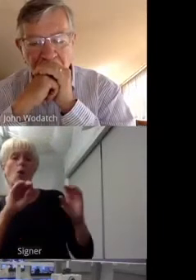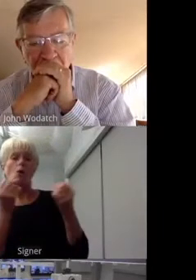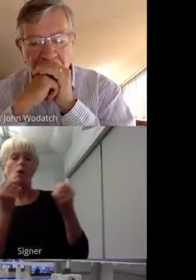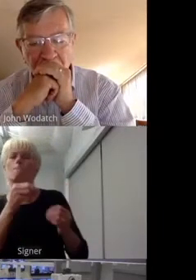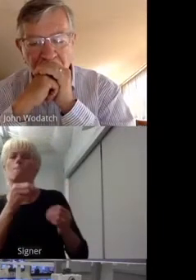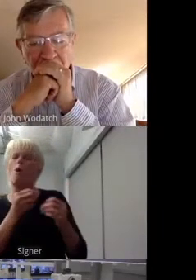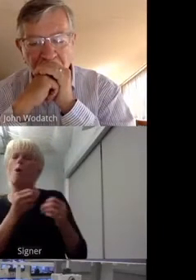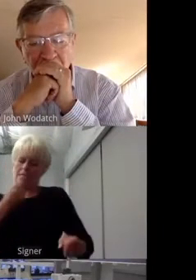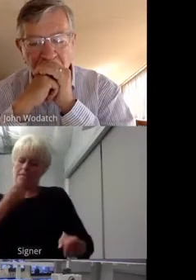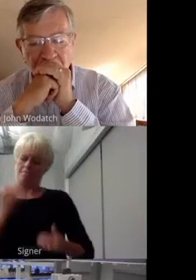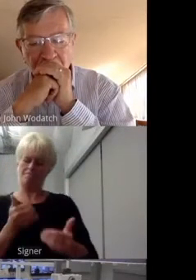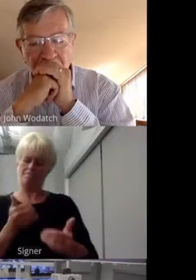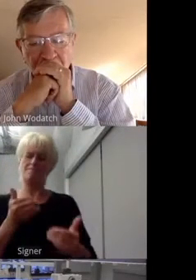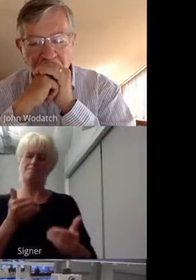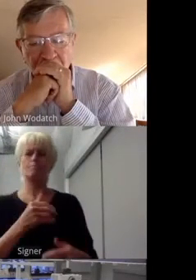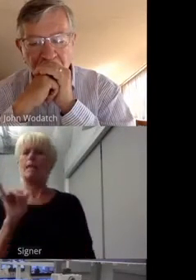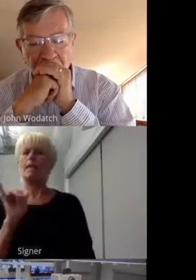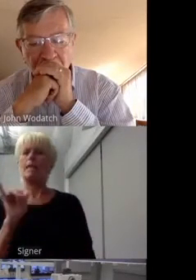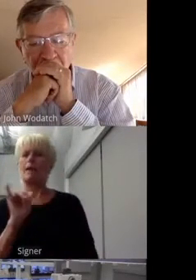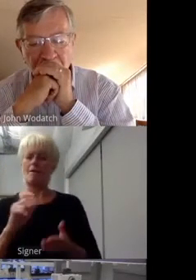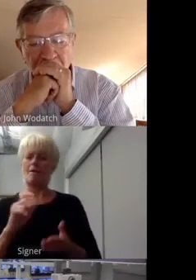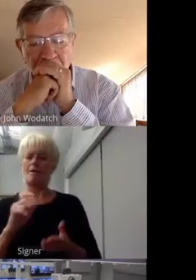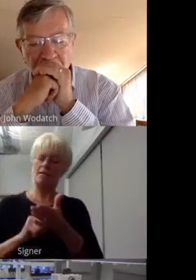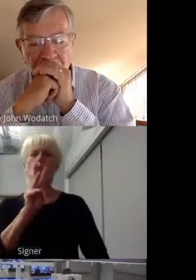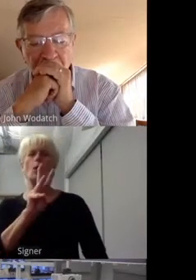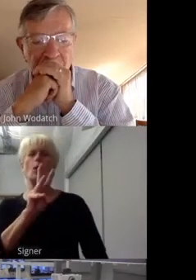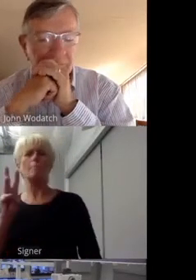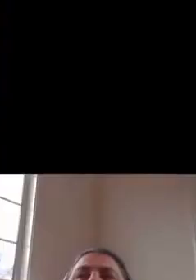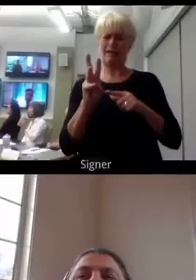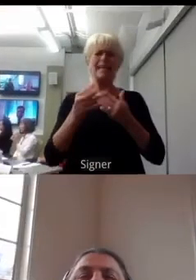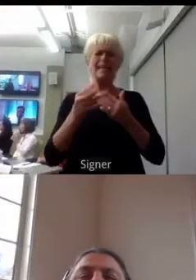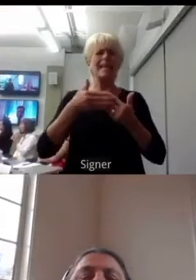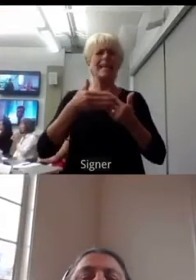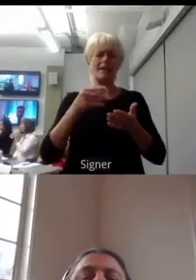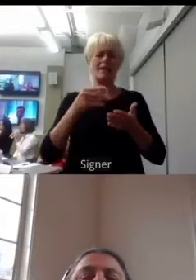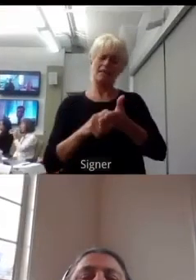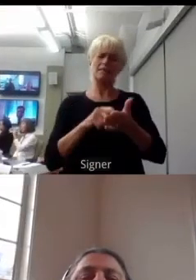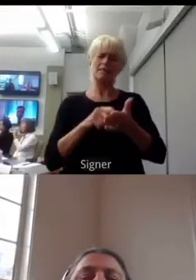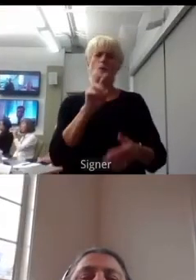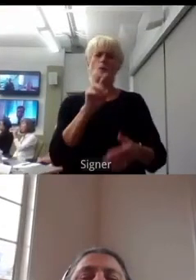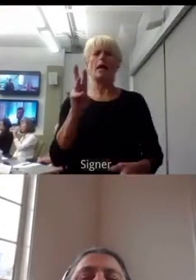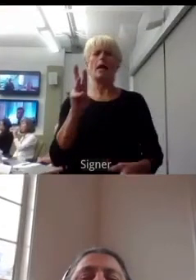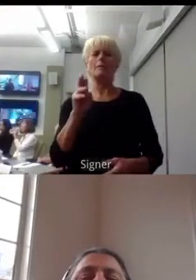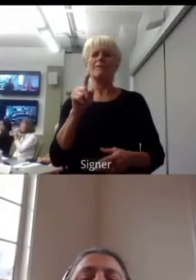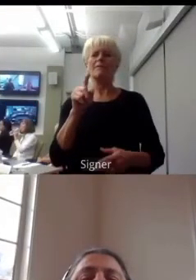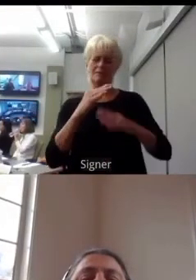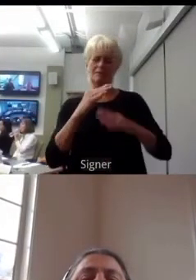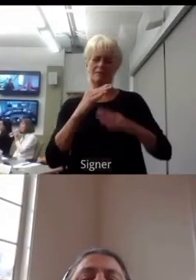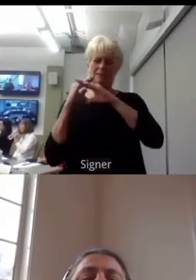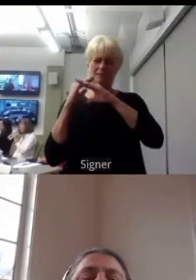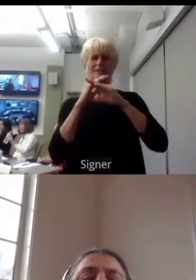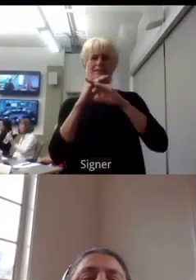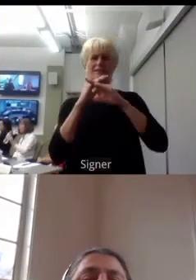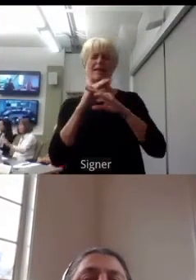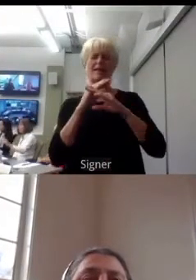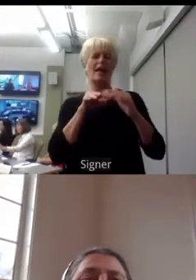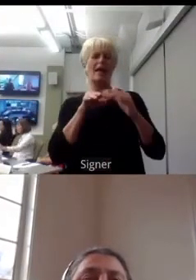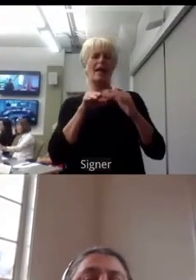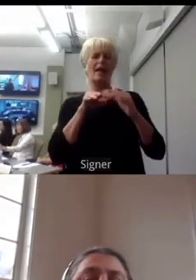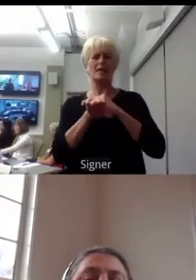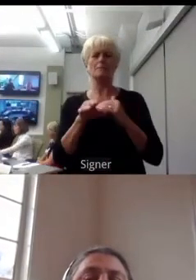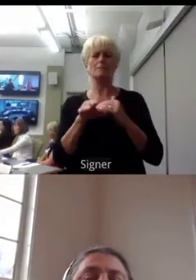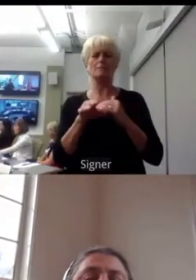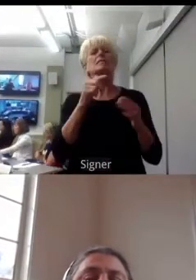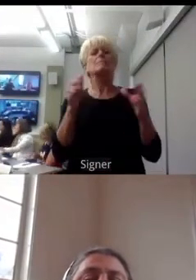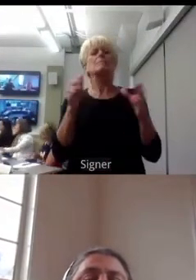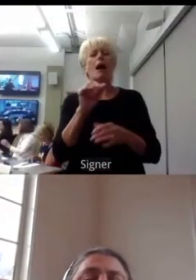It's much easier to fix a website that's got accessibility problems if it's a small organization with a small website. If it's the entire